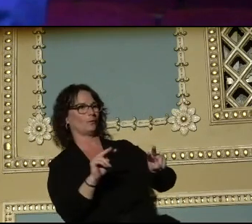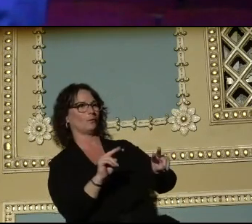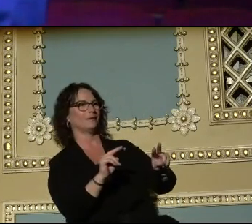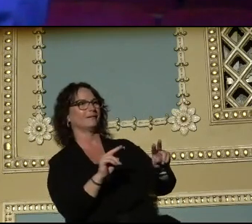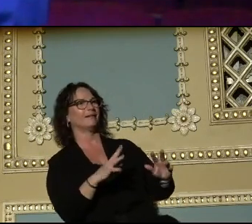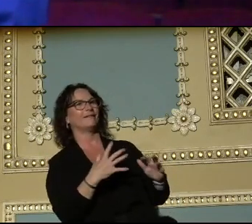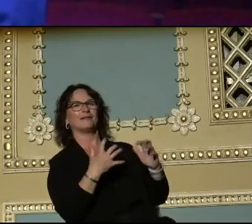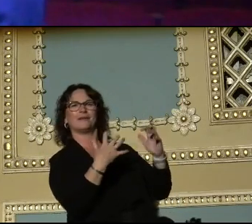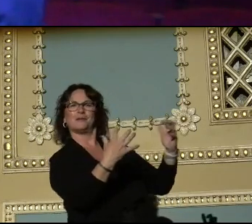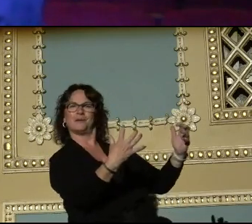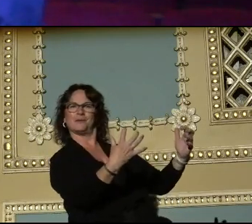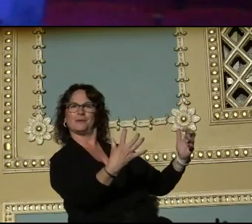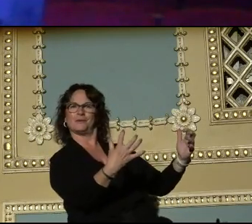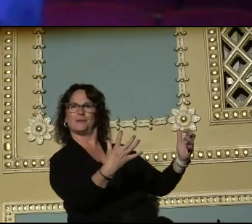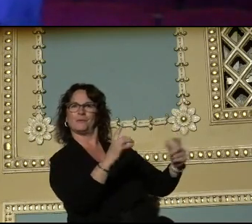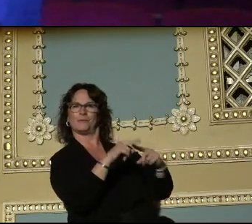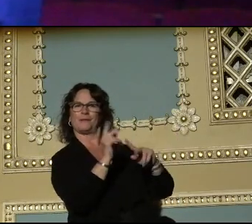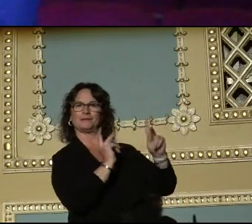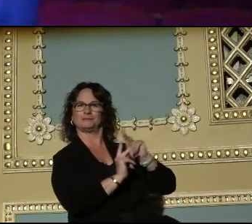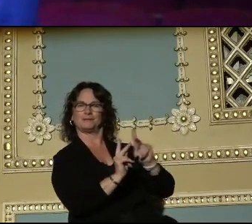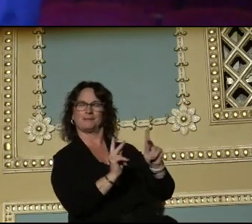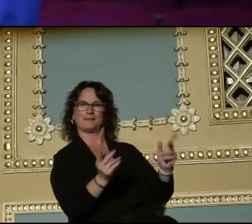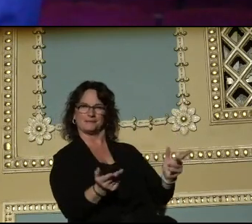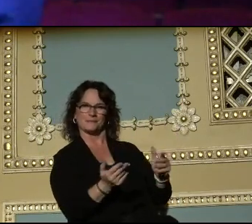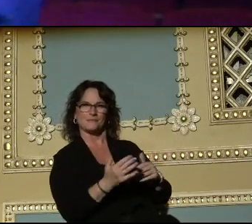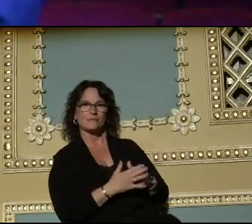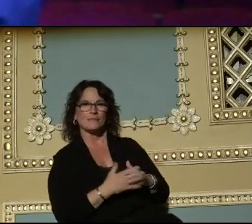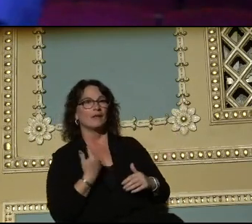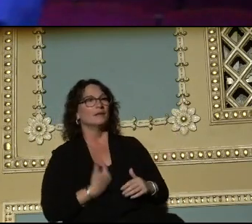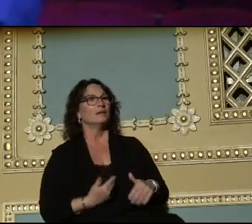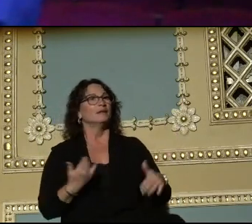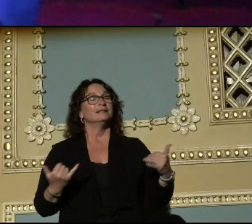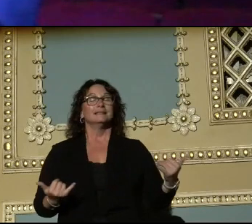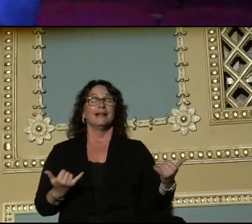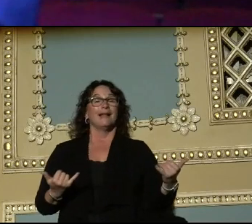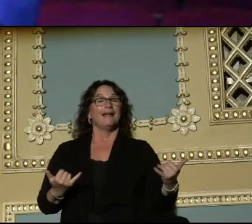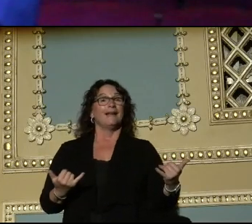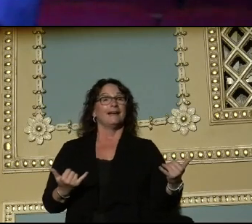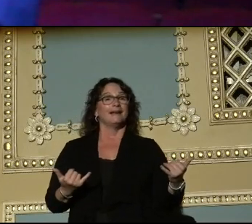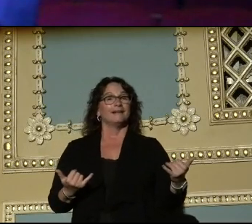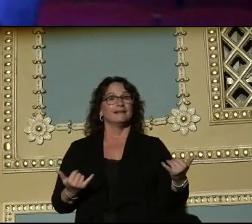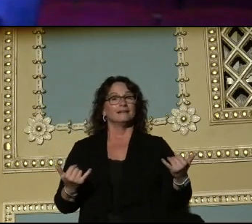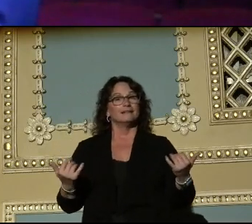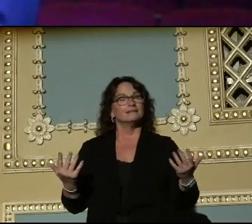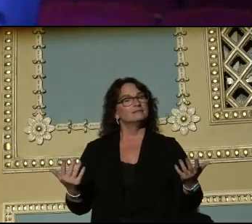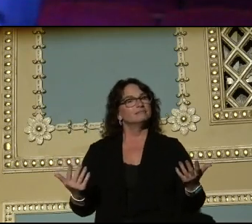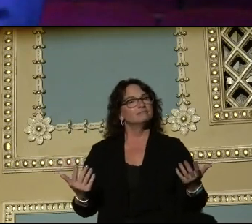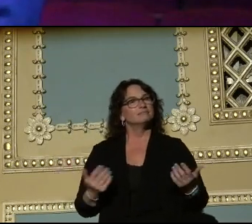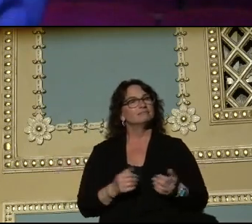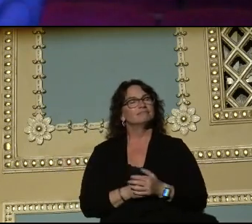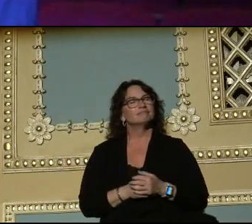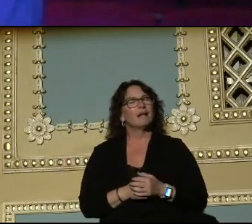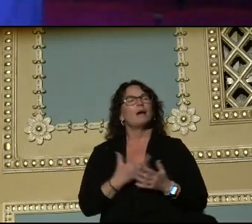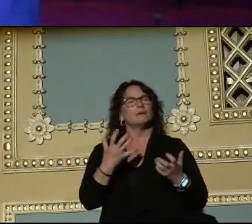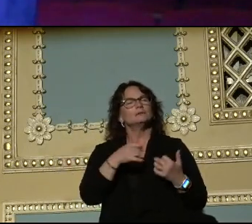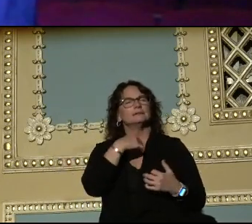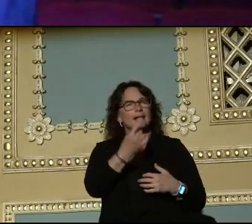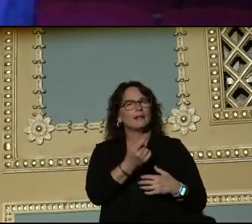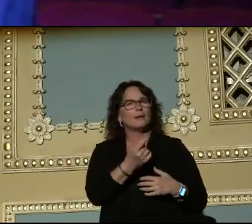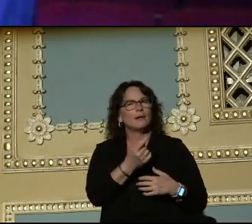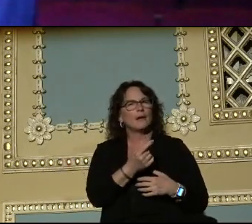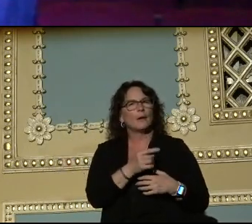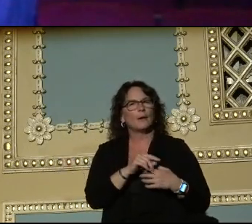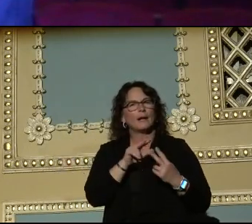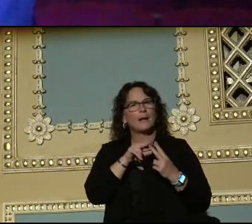people in the house. And I'm here today to tell you a couple backstage